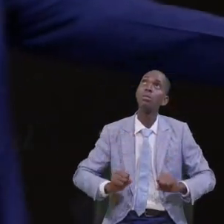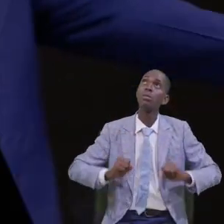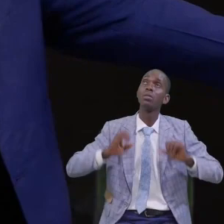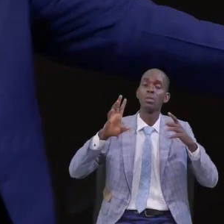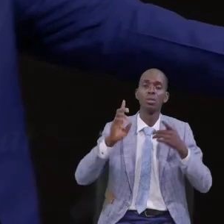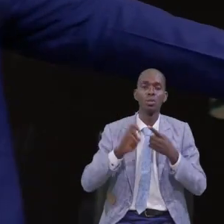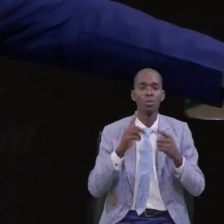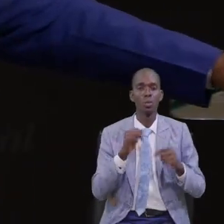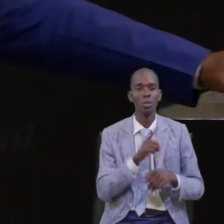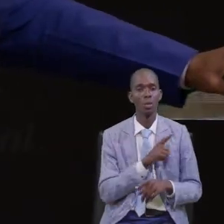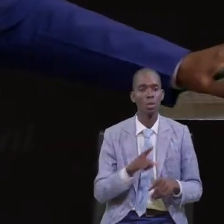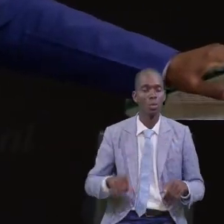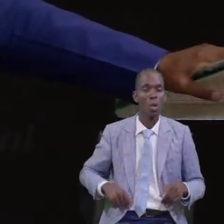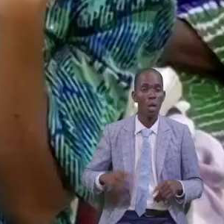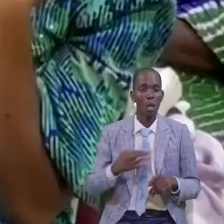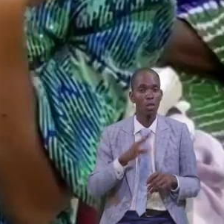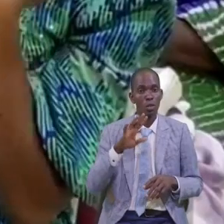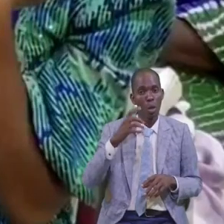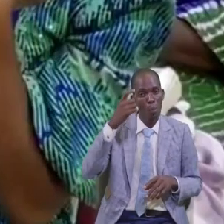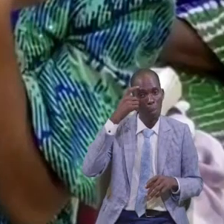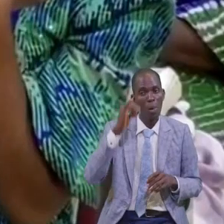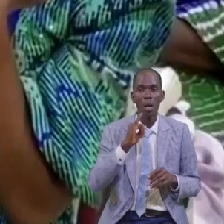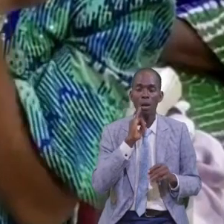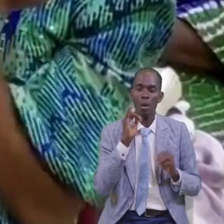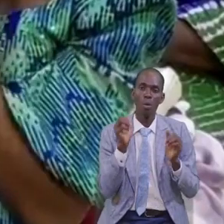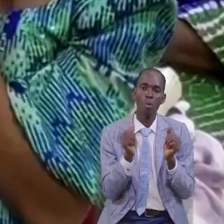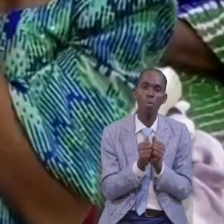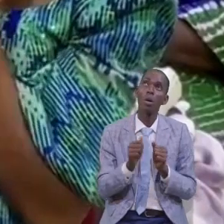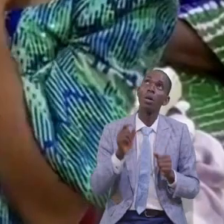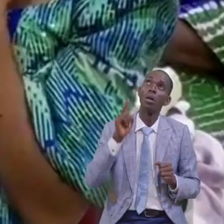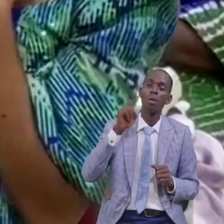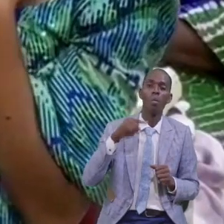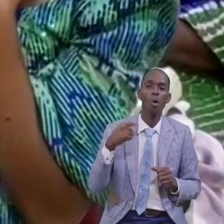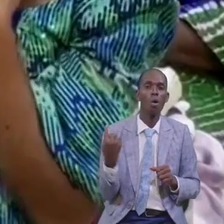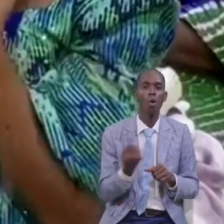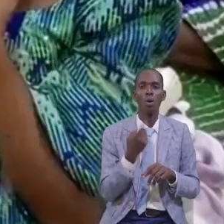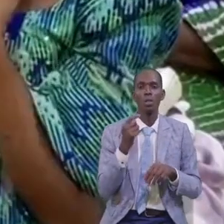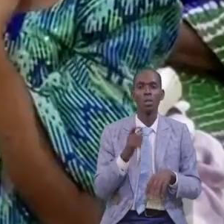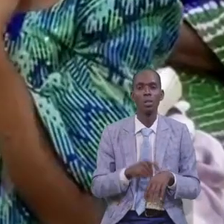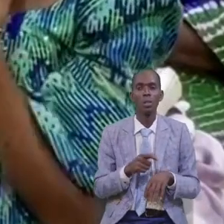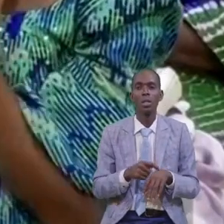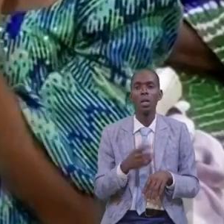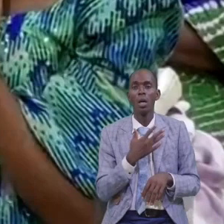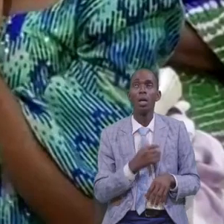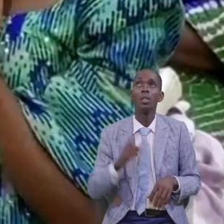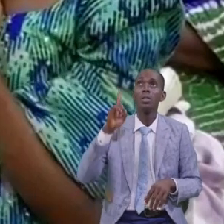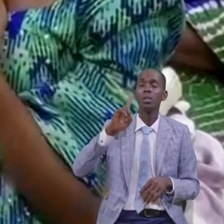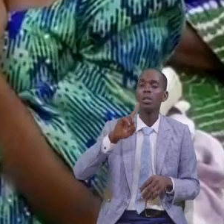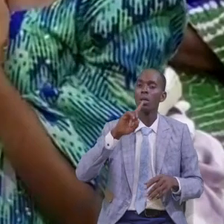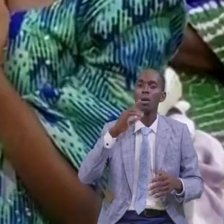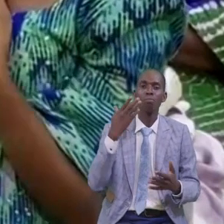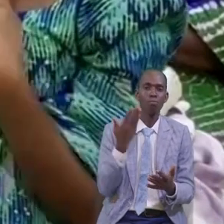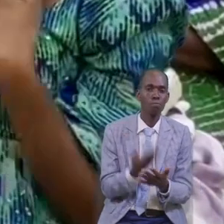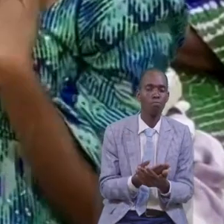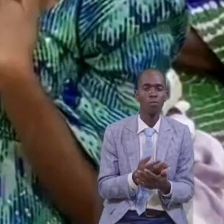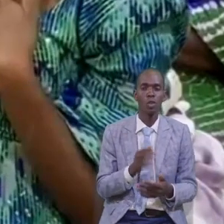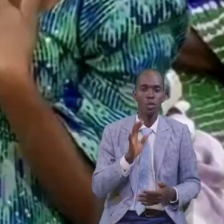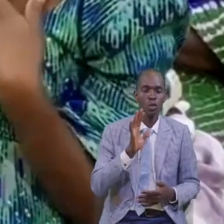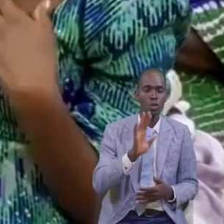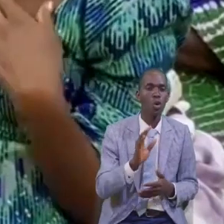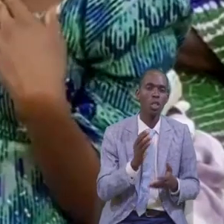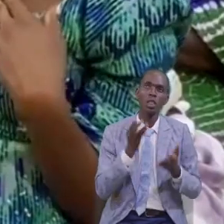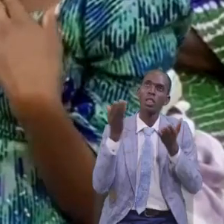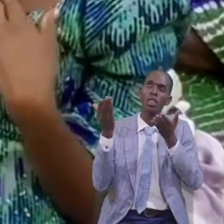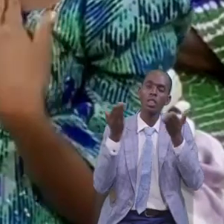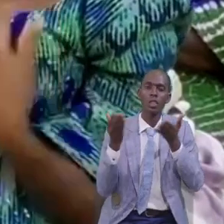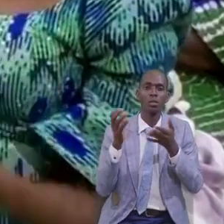Lord, and your mind is with Him all the time, and He approves of your servanthood. We need to